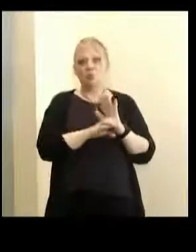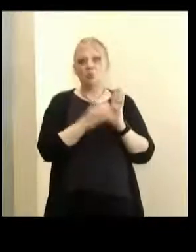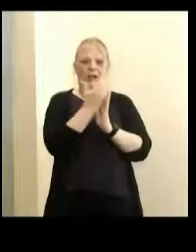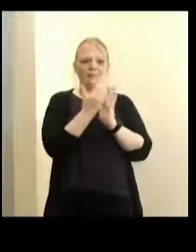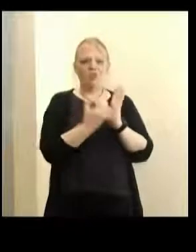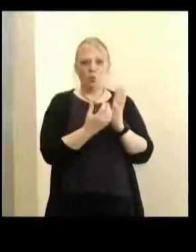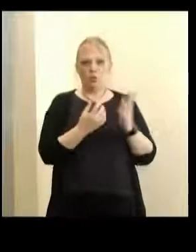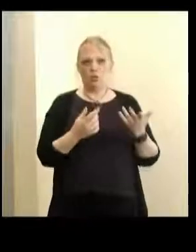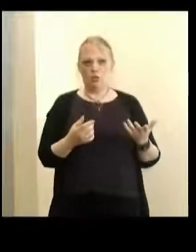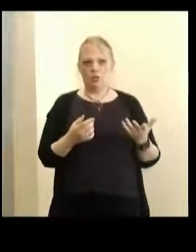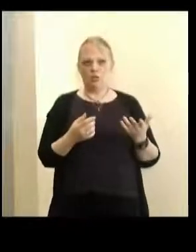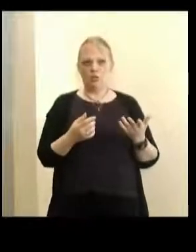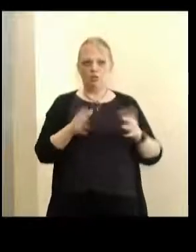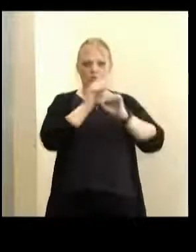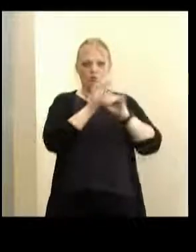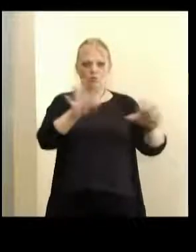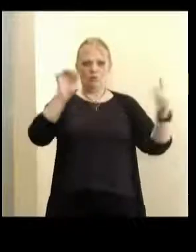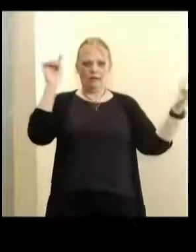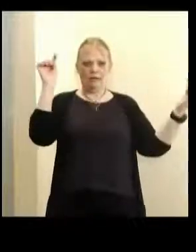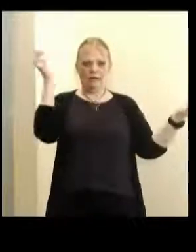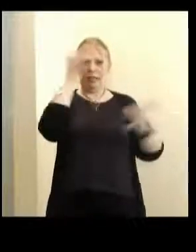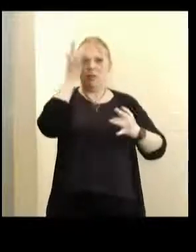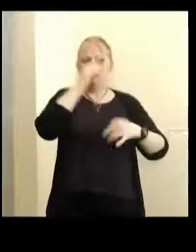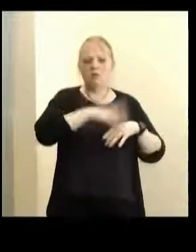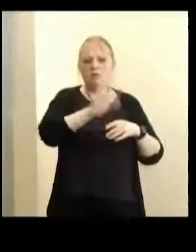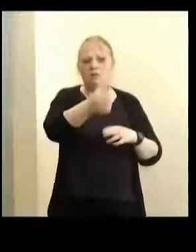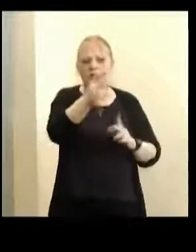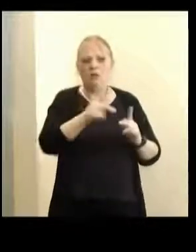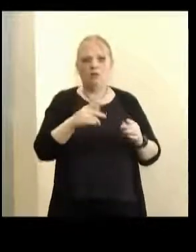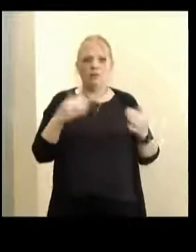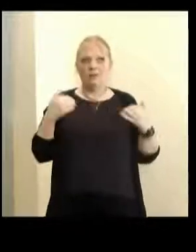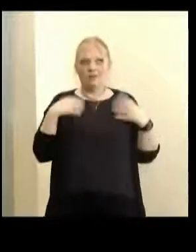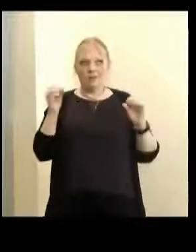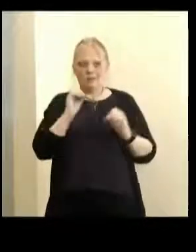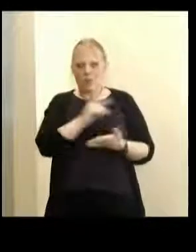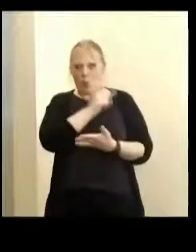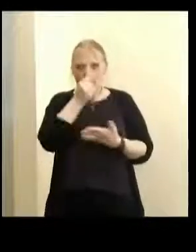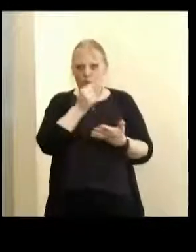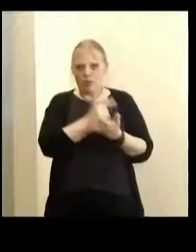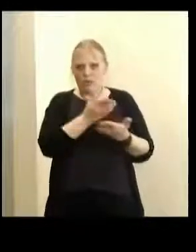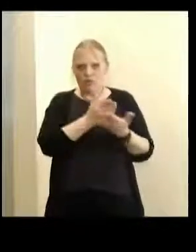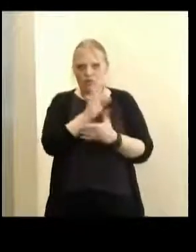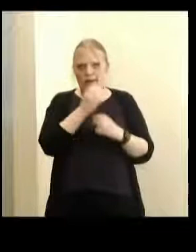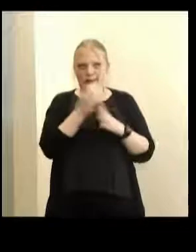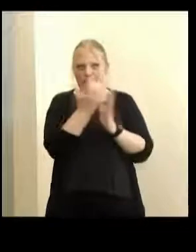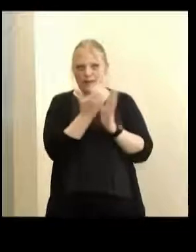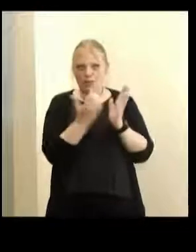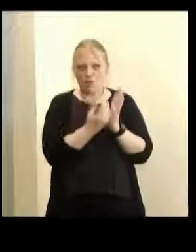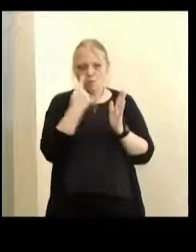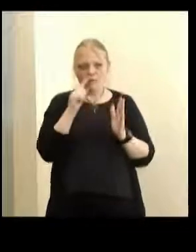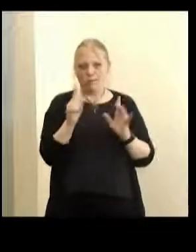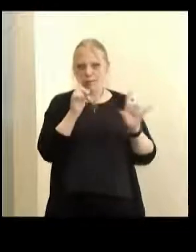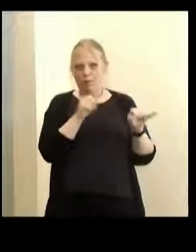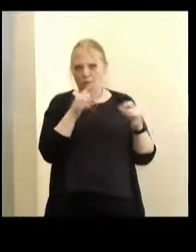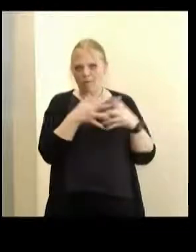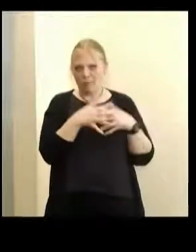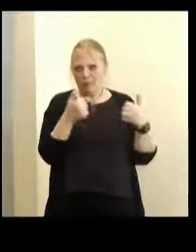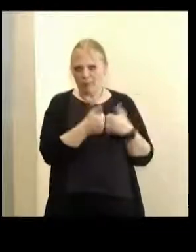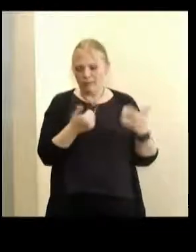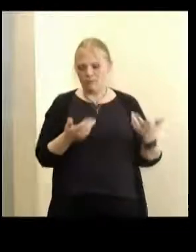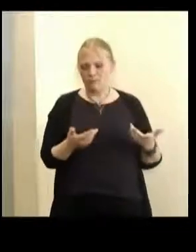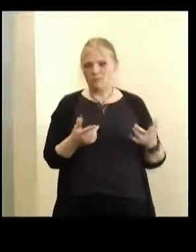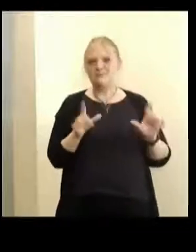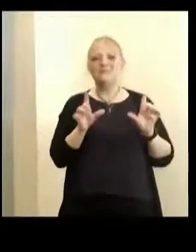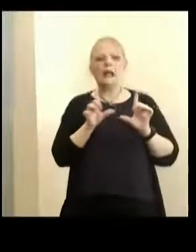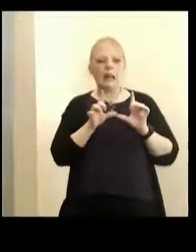inflict illness on other people, just like you have no guaranteed right in the Constitution to attend a Buffalo Bills football game. It's a license when